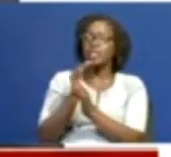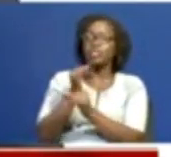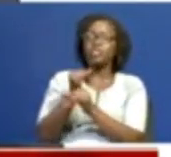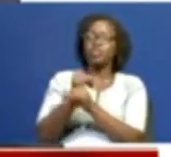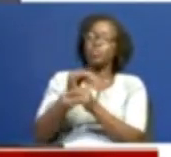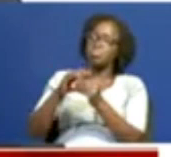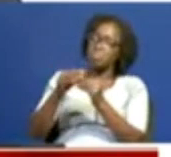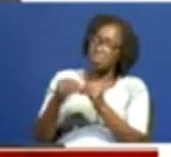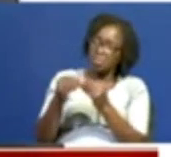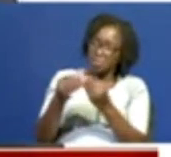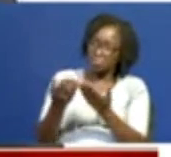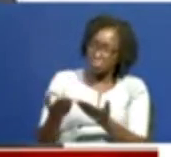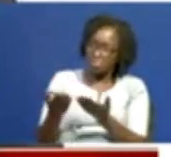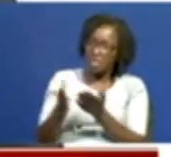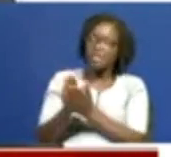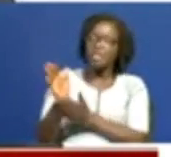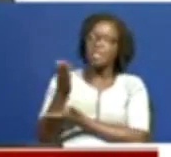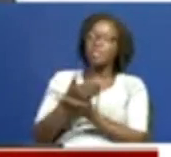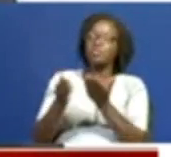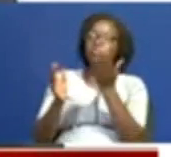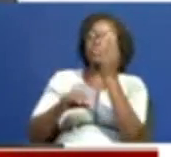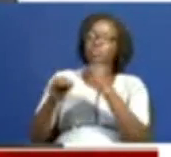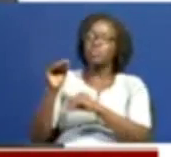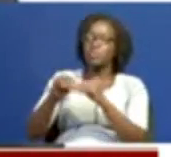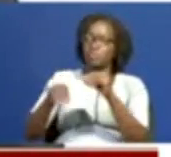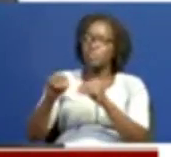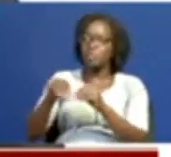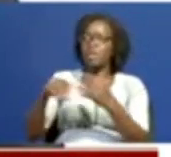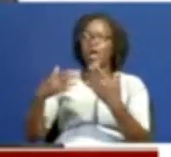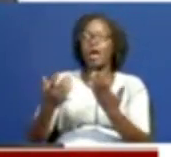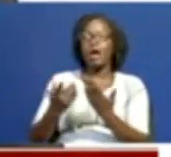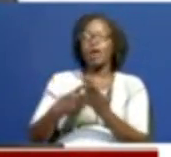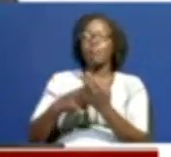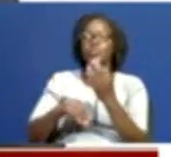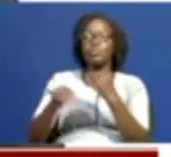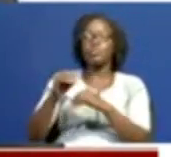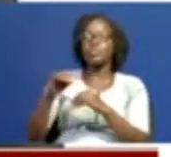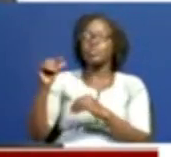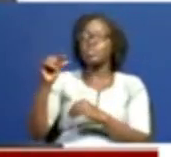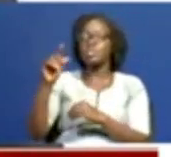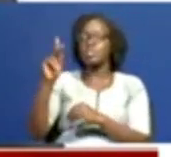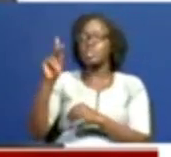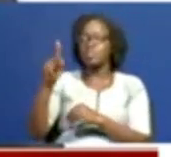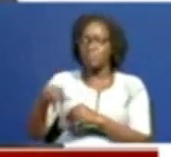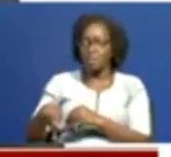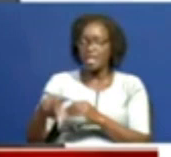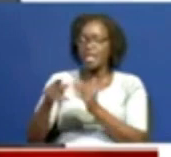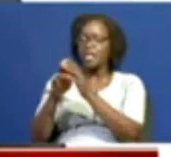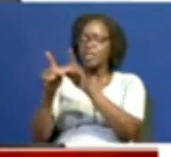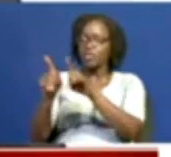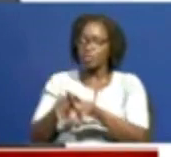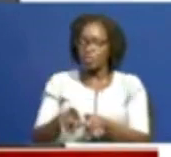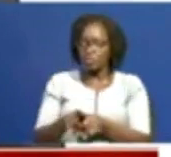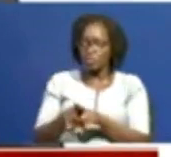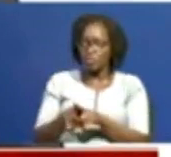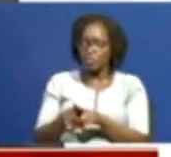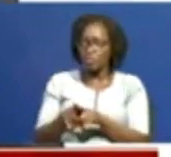creation, economic contribution in terms of how much we contribute to the GDP, mm-hmm. as well as we